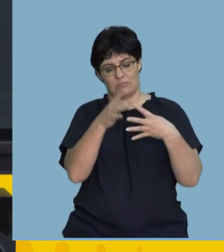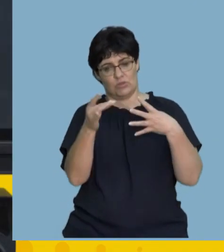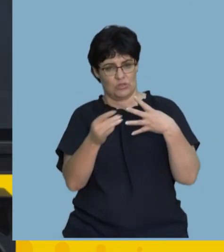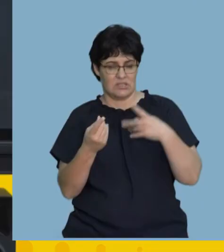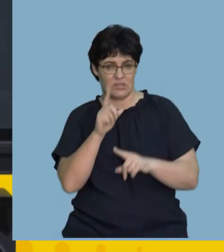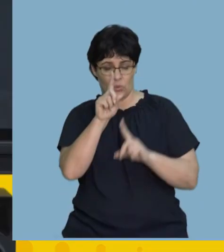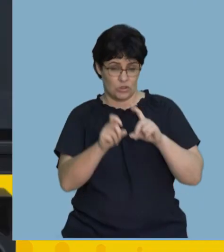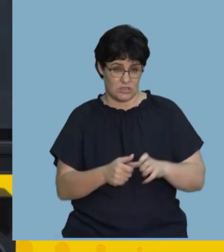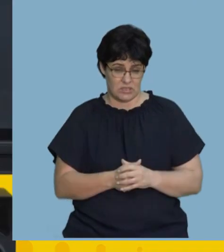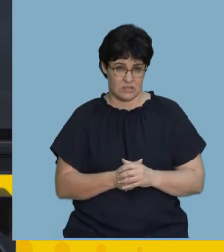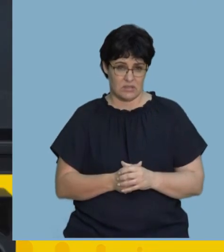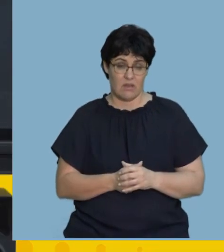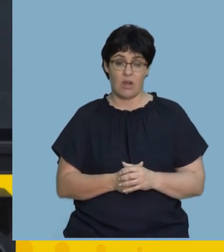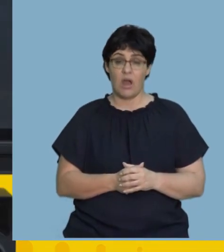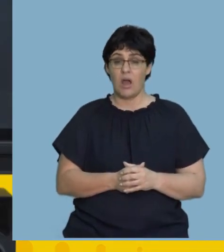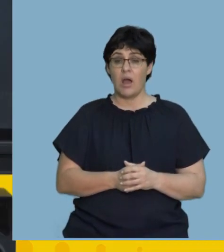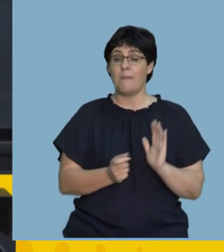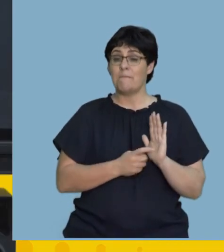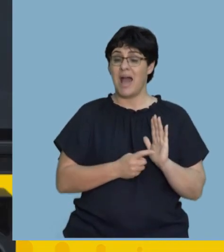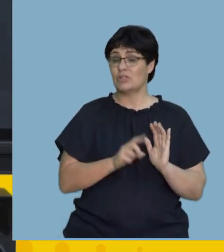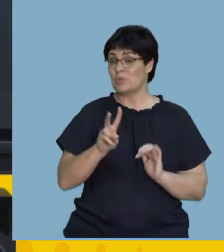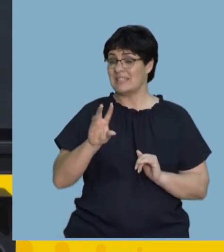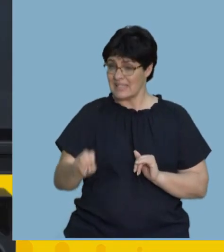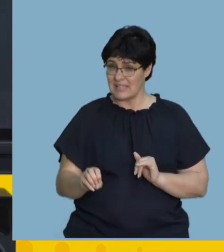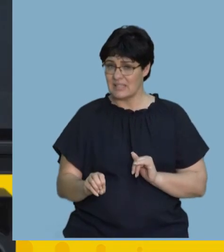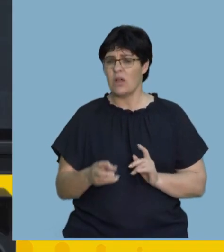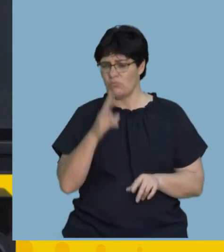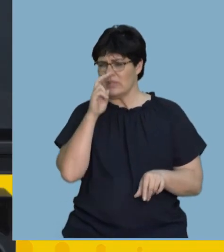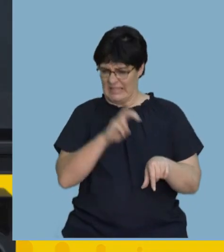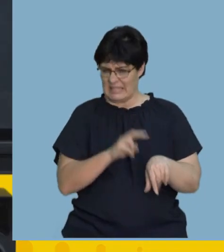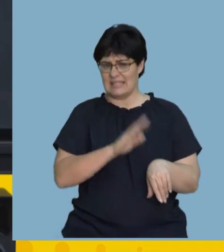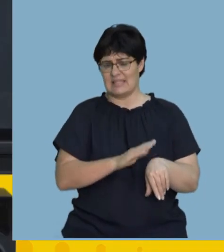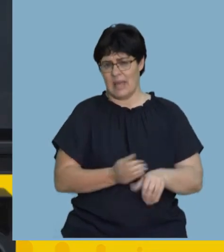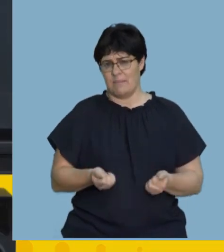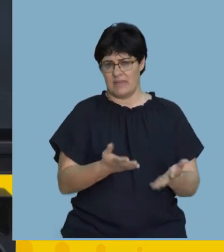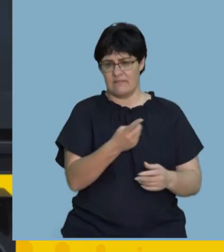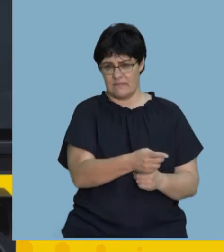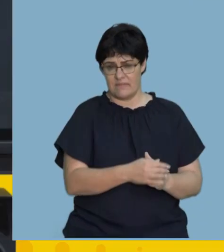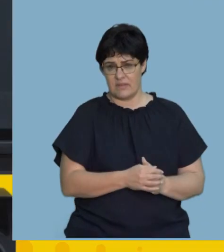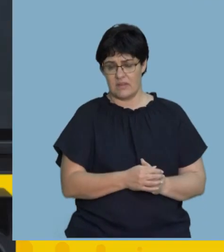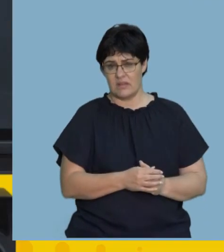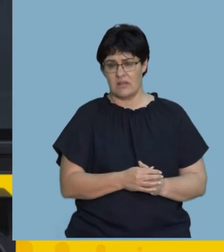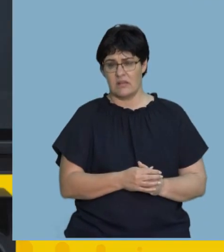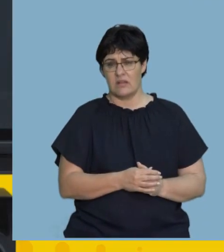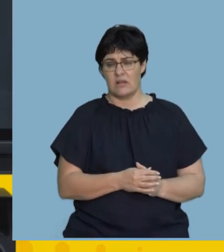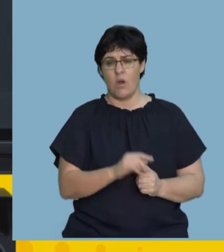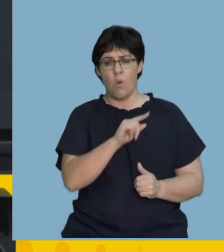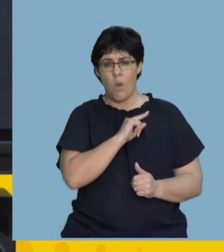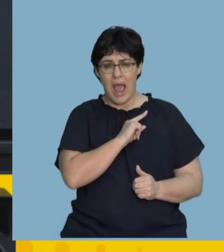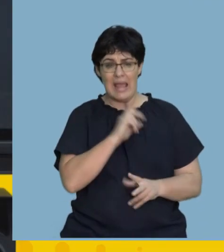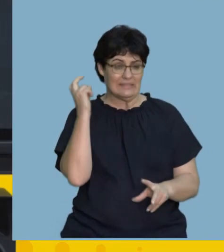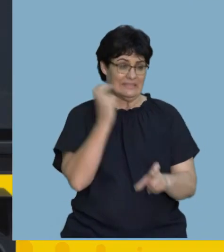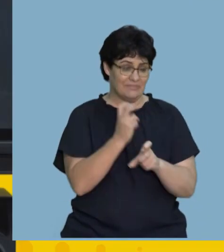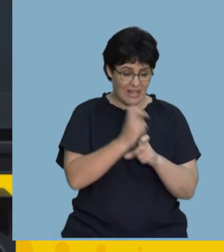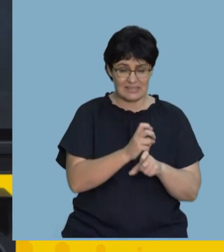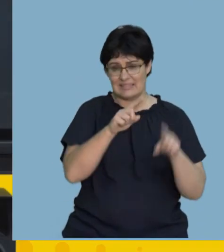questions. And a question with 20 marks deserves, a fair amount of time, because the level of, difficulty